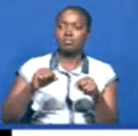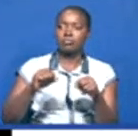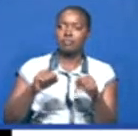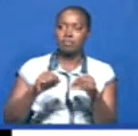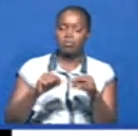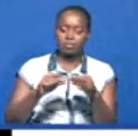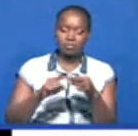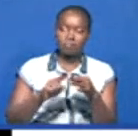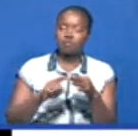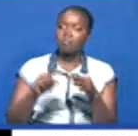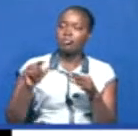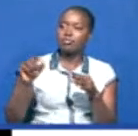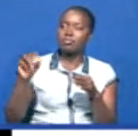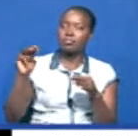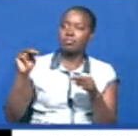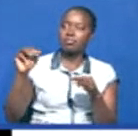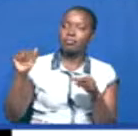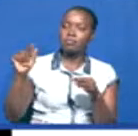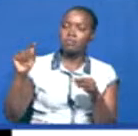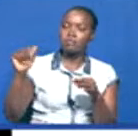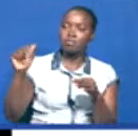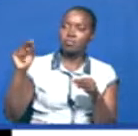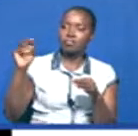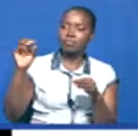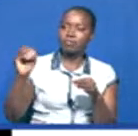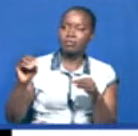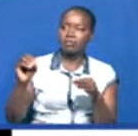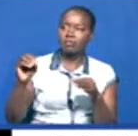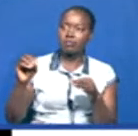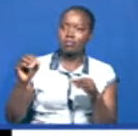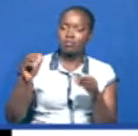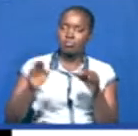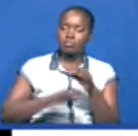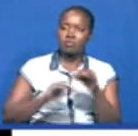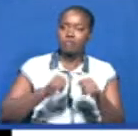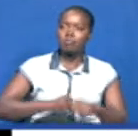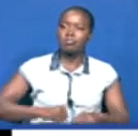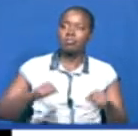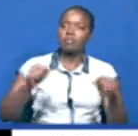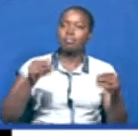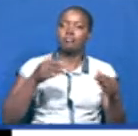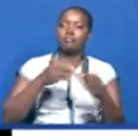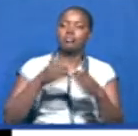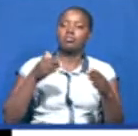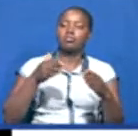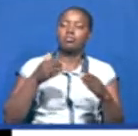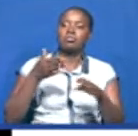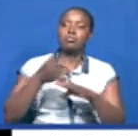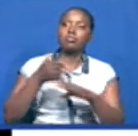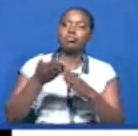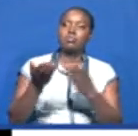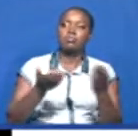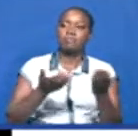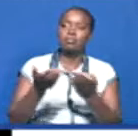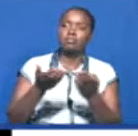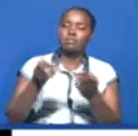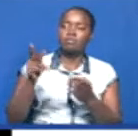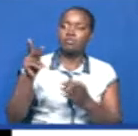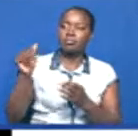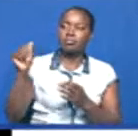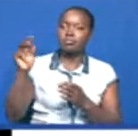Samuel Matano, the Vice Chair of Anti-Illicit Trade Subcommittee at the Kenya Association of Manufacturers, kindly come to the front.